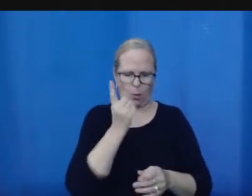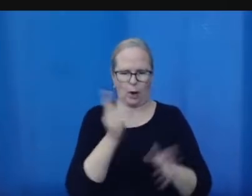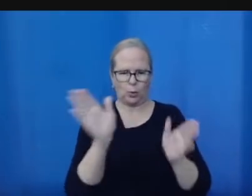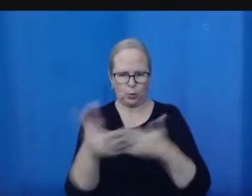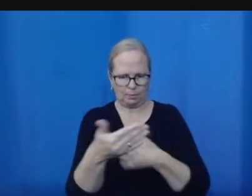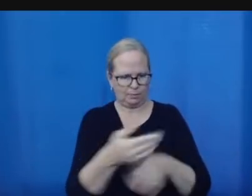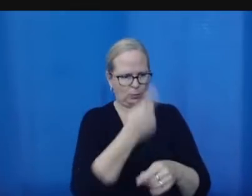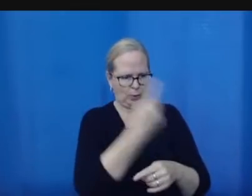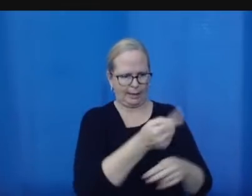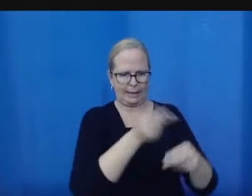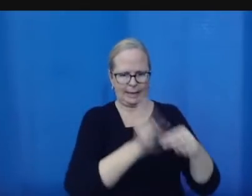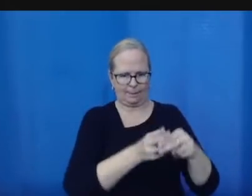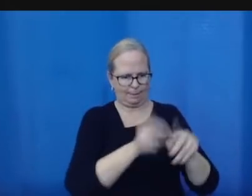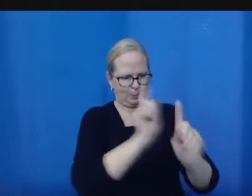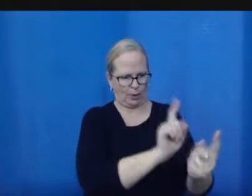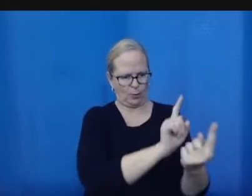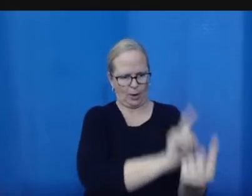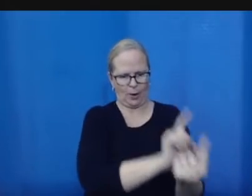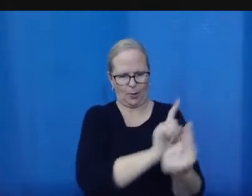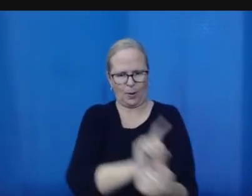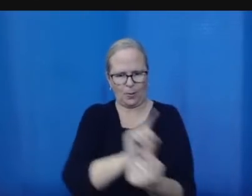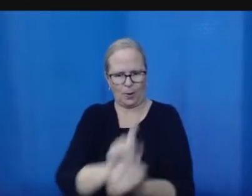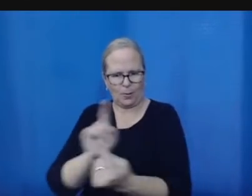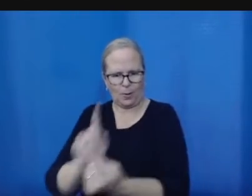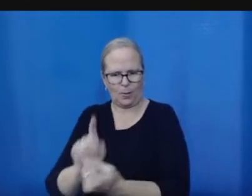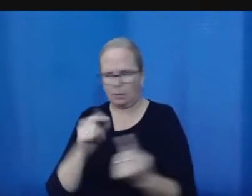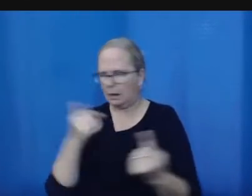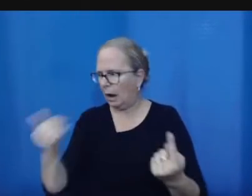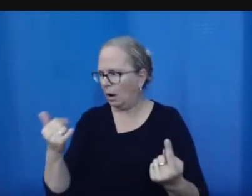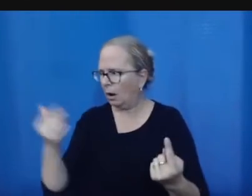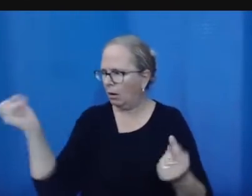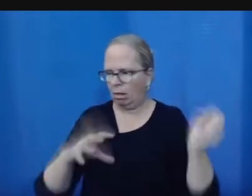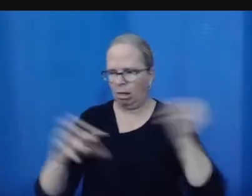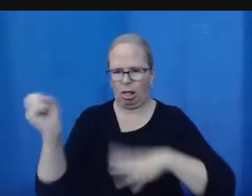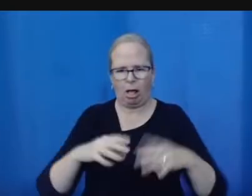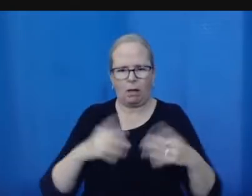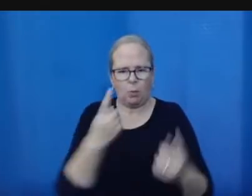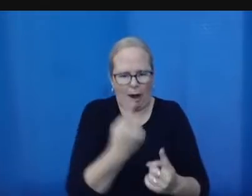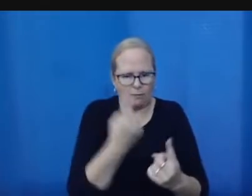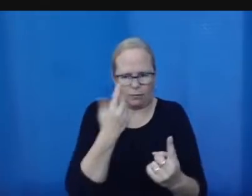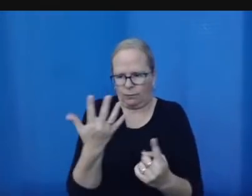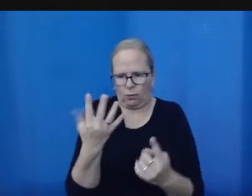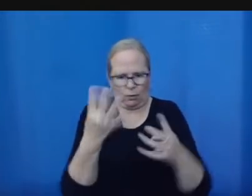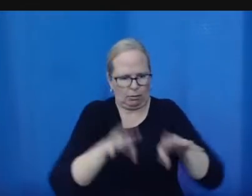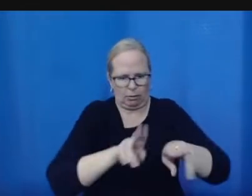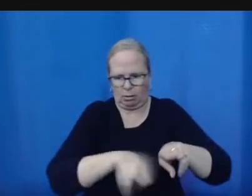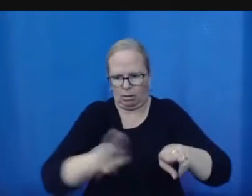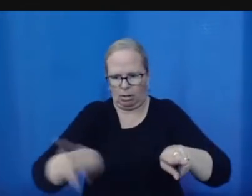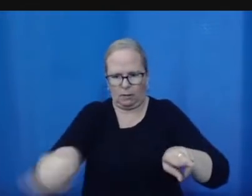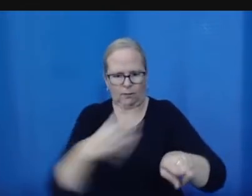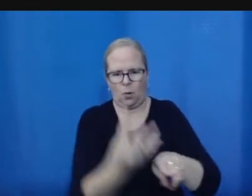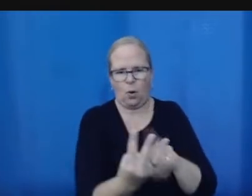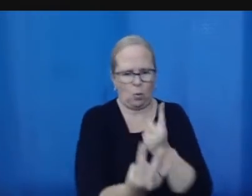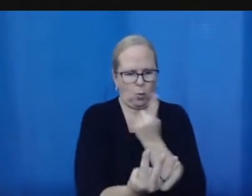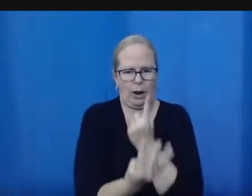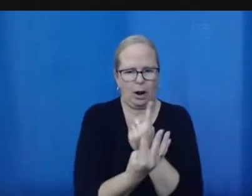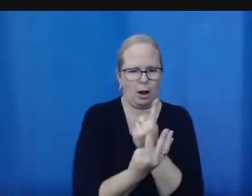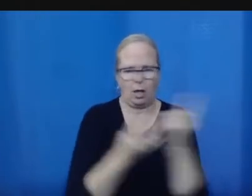changed the way that they are practicing and some of the purpose that they get from their work.